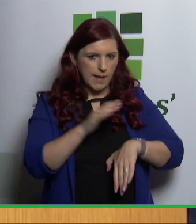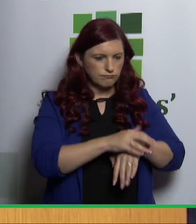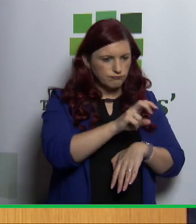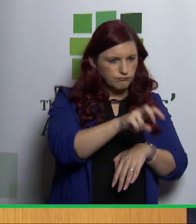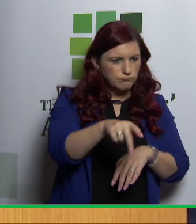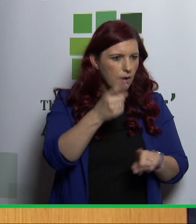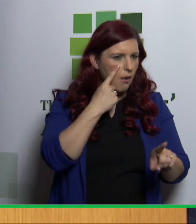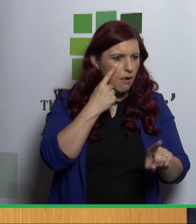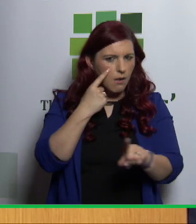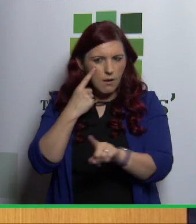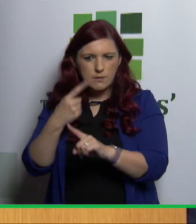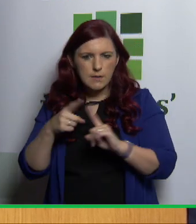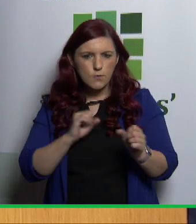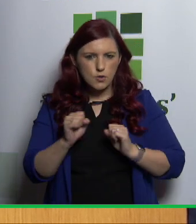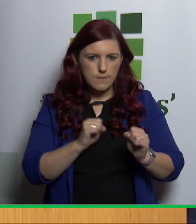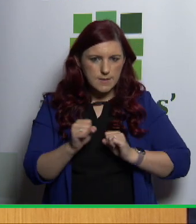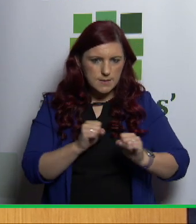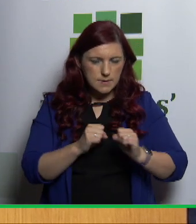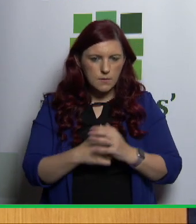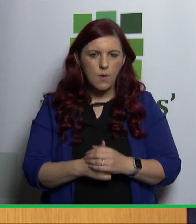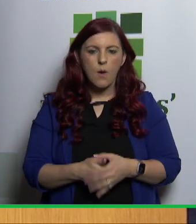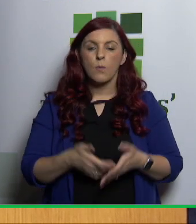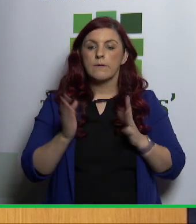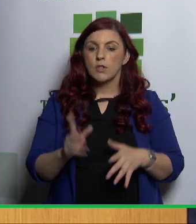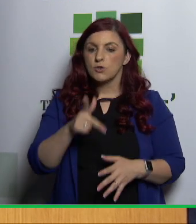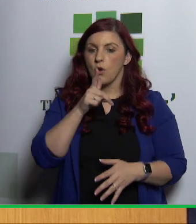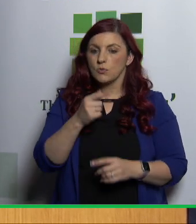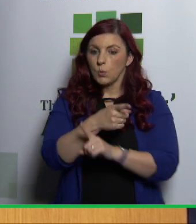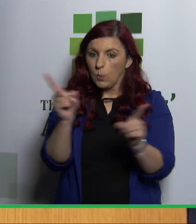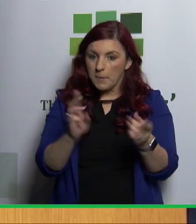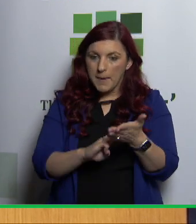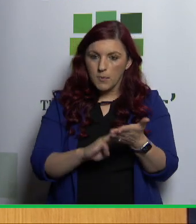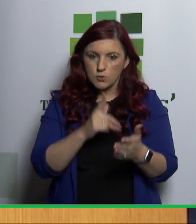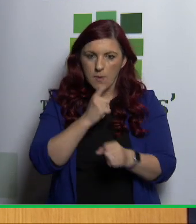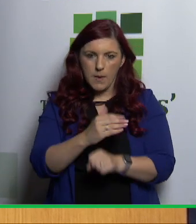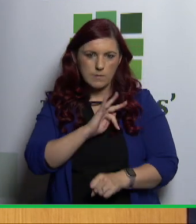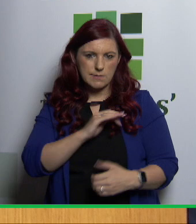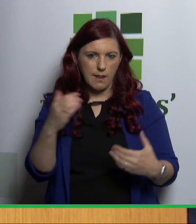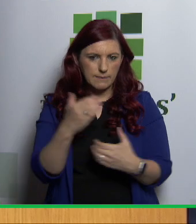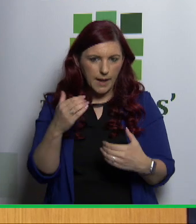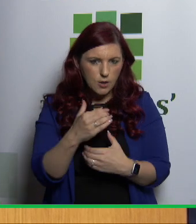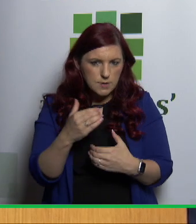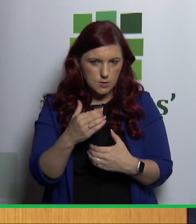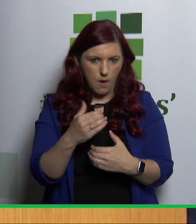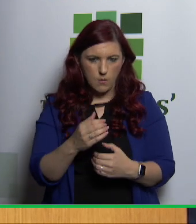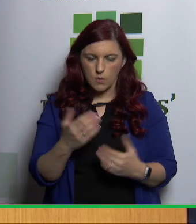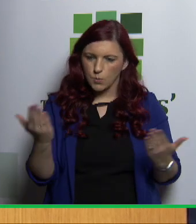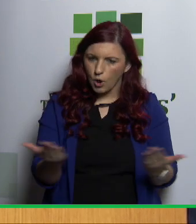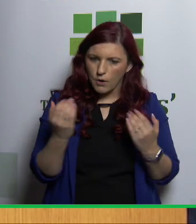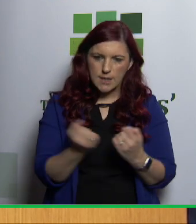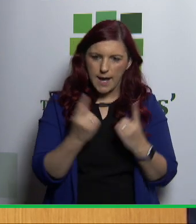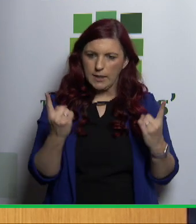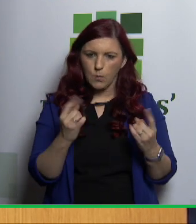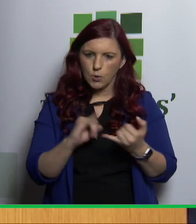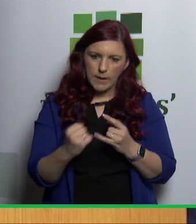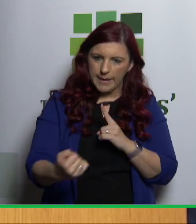services. We've already briefed the members just on the self-care that is available throughout the weekend, and I would encourage, I think the key message